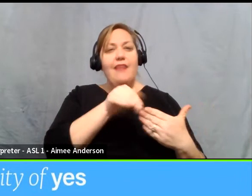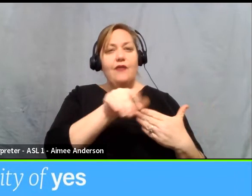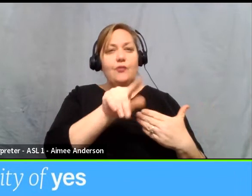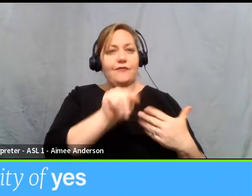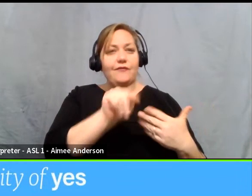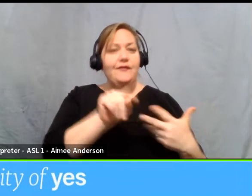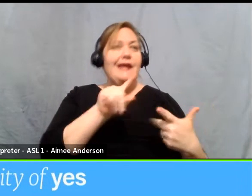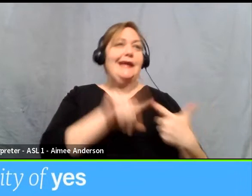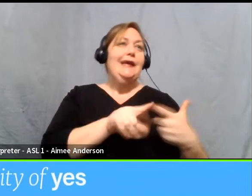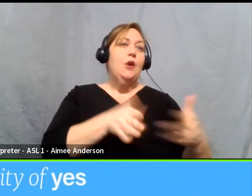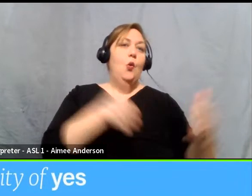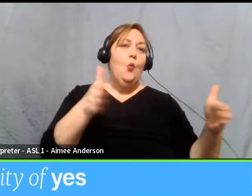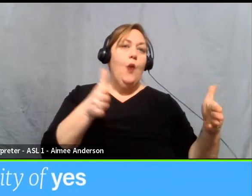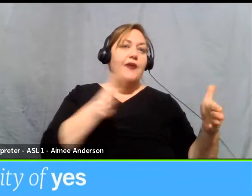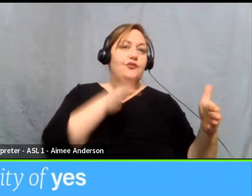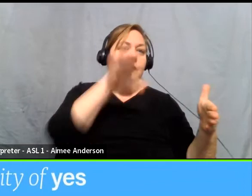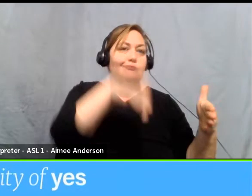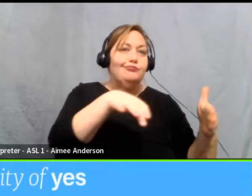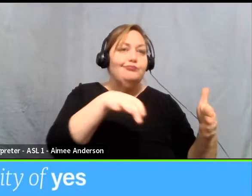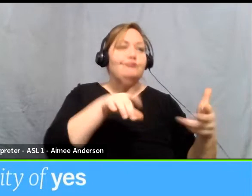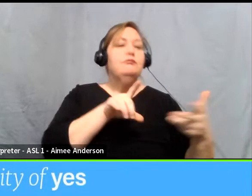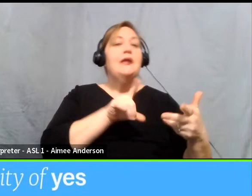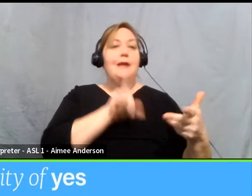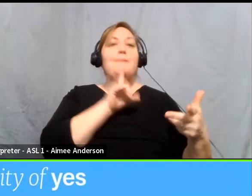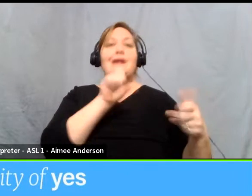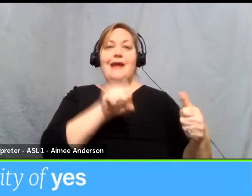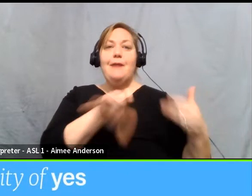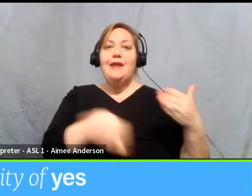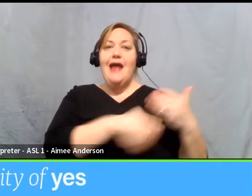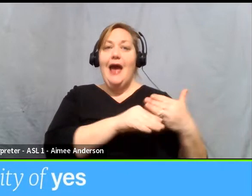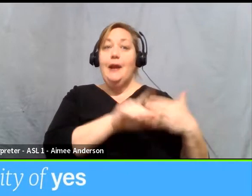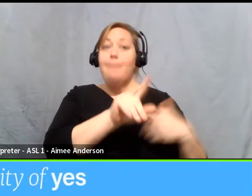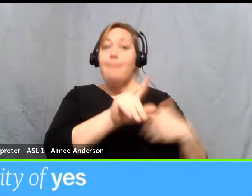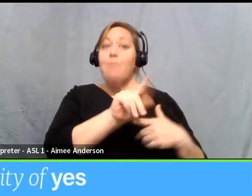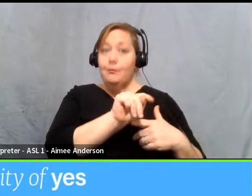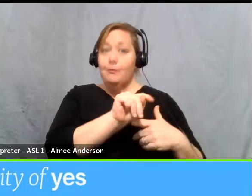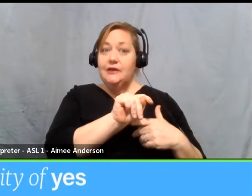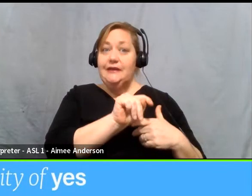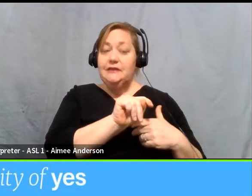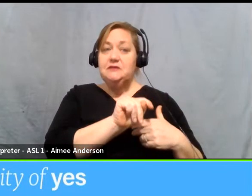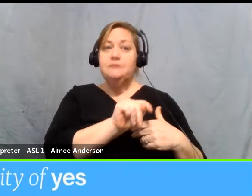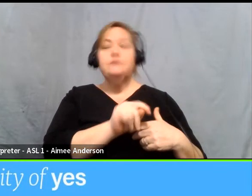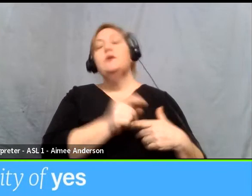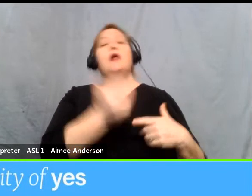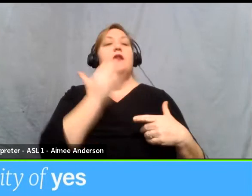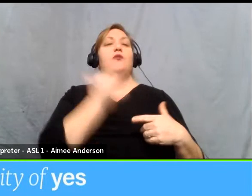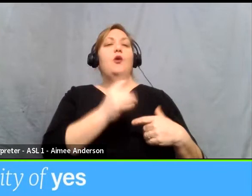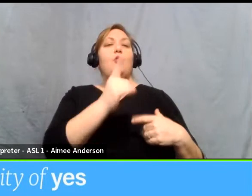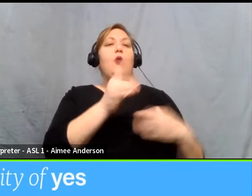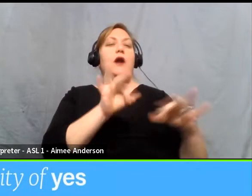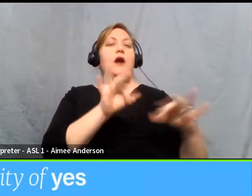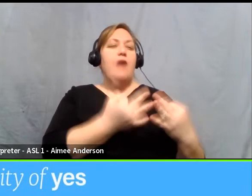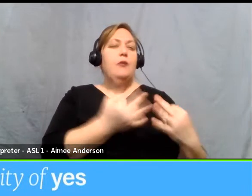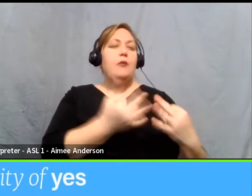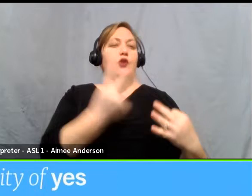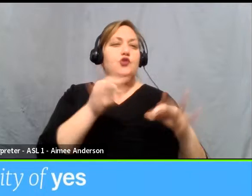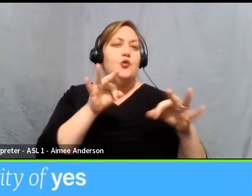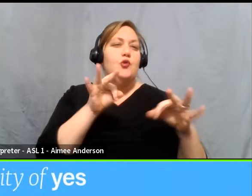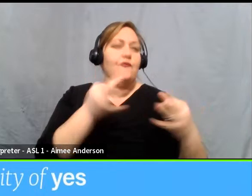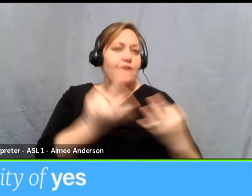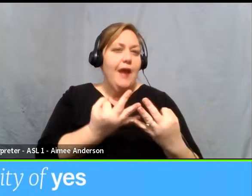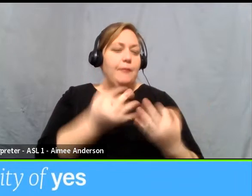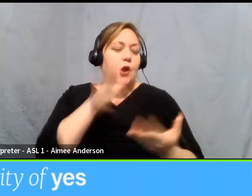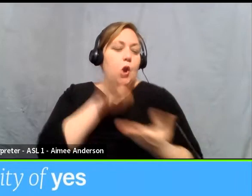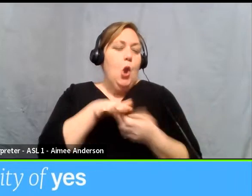wide street or the short end of the block, it would be able to add an apartment building as of right, and that's whether it's in a one-family, two-family, or low-density multifamily